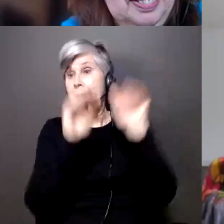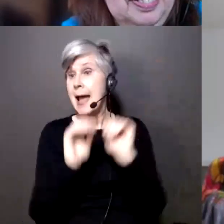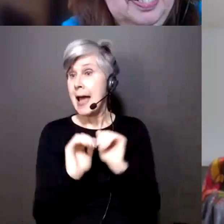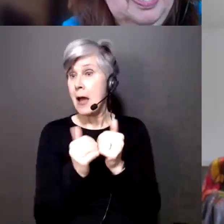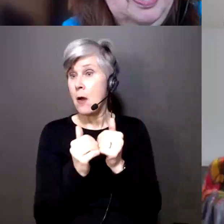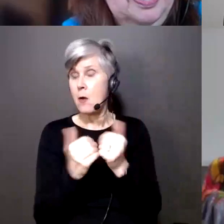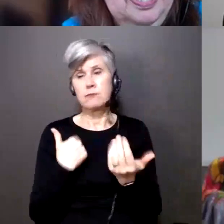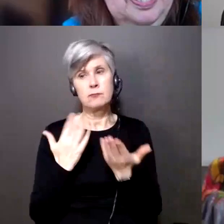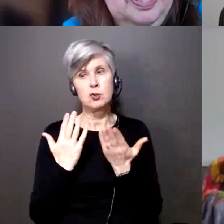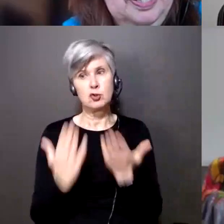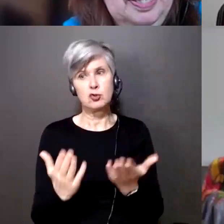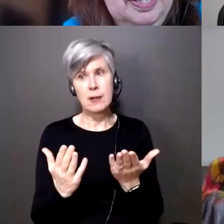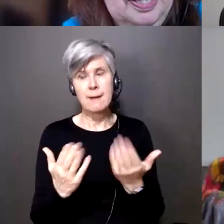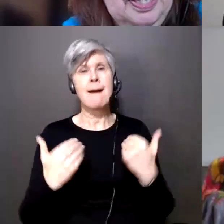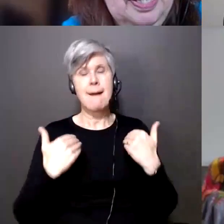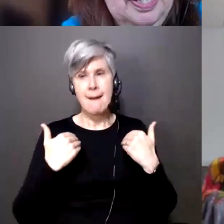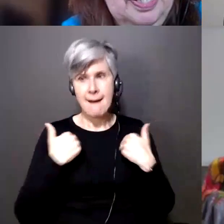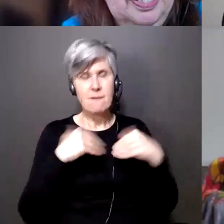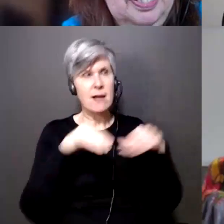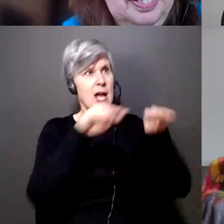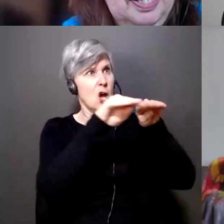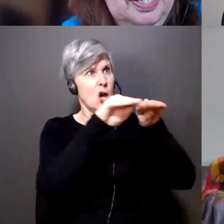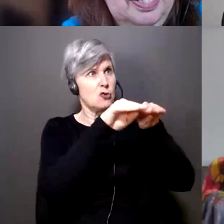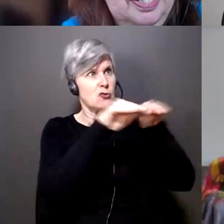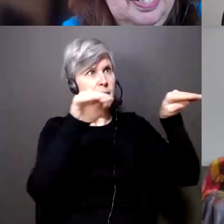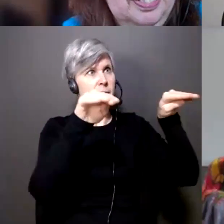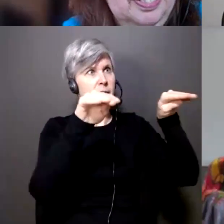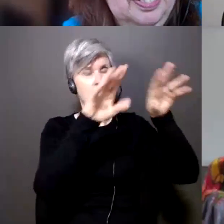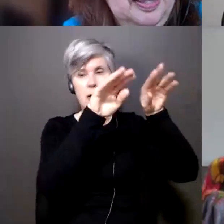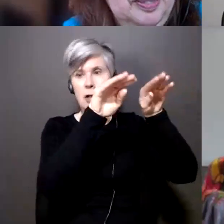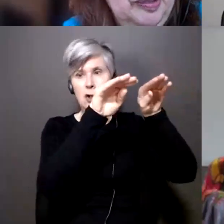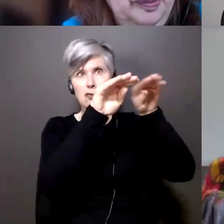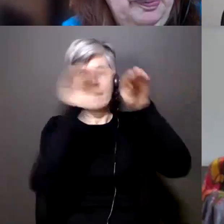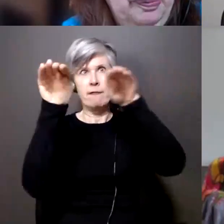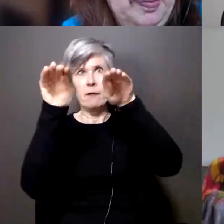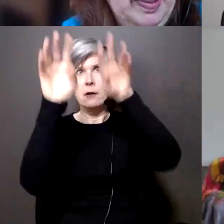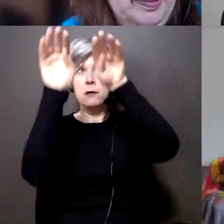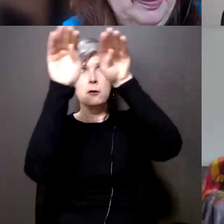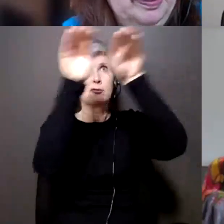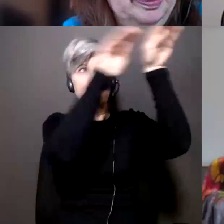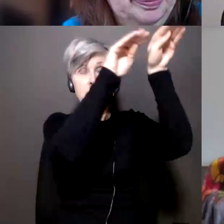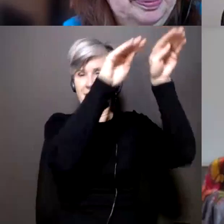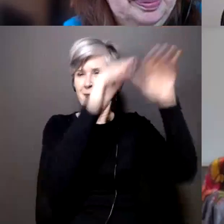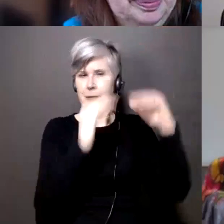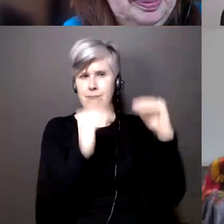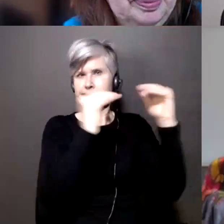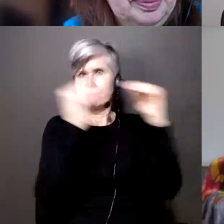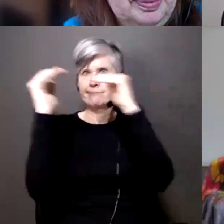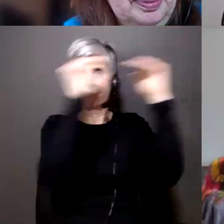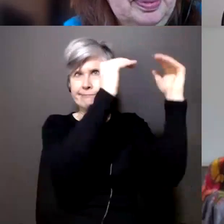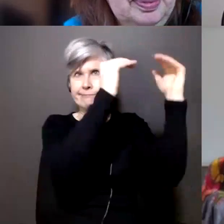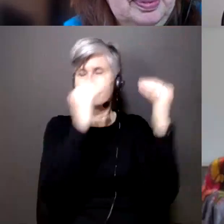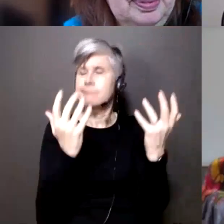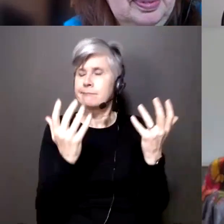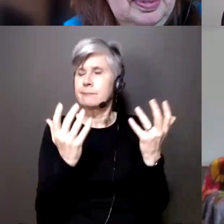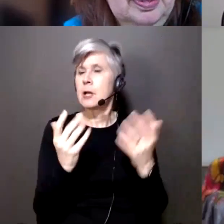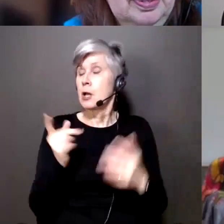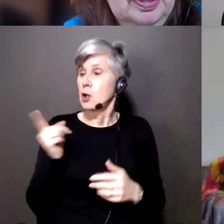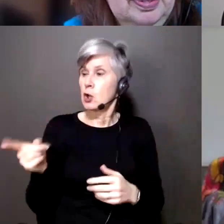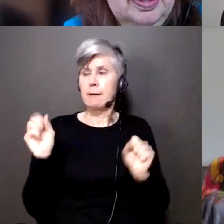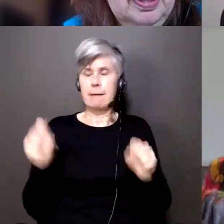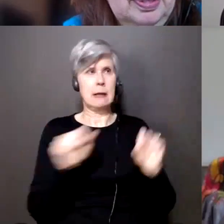shelving throughout the lab. With tiered shelves, employees can keep equipment at a shelf height that is accessible to